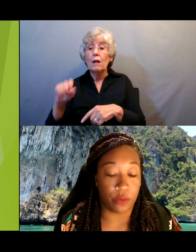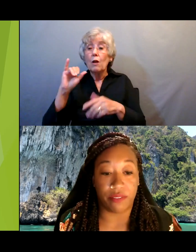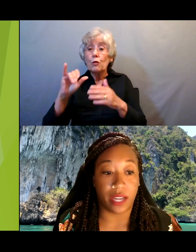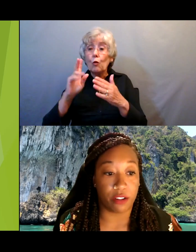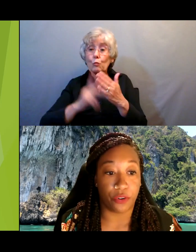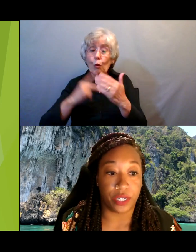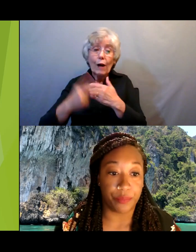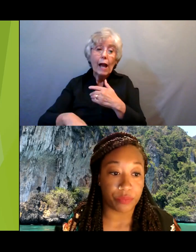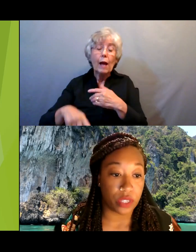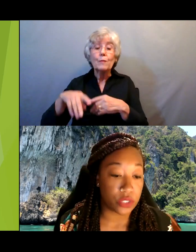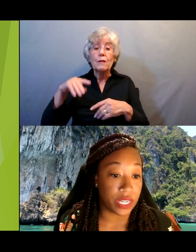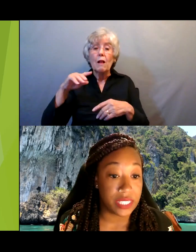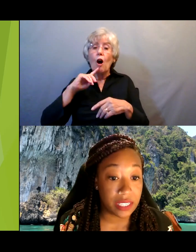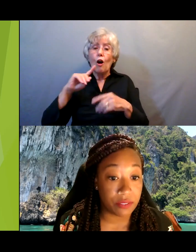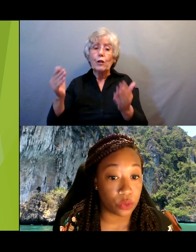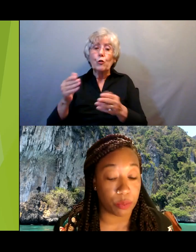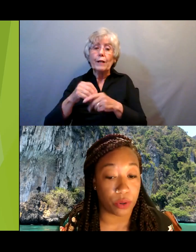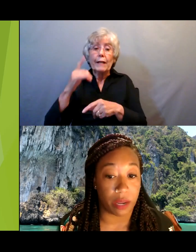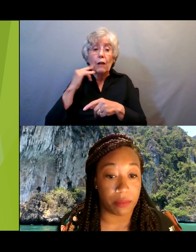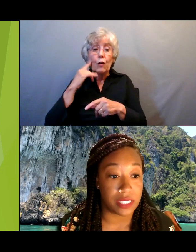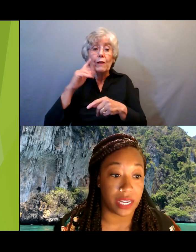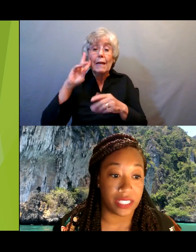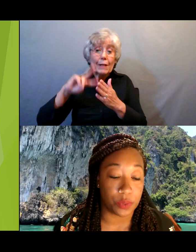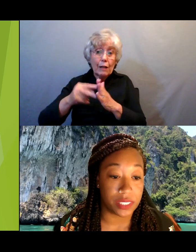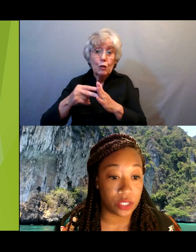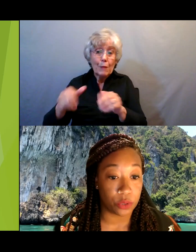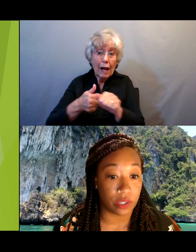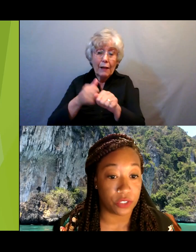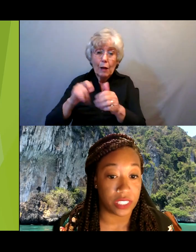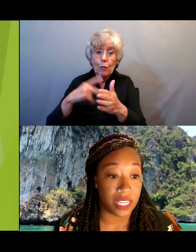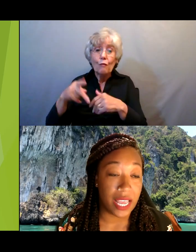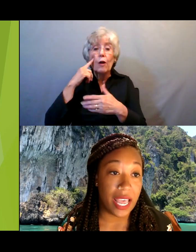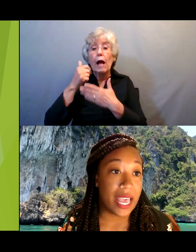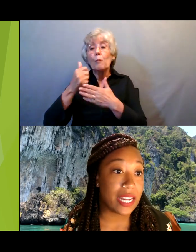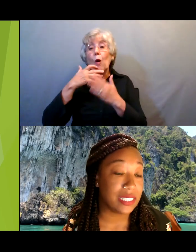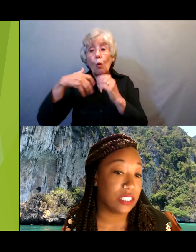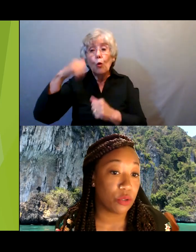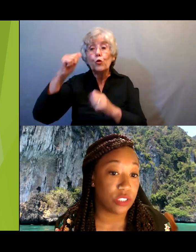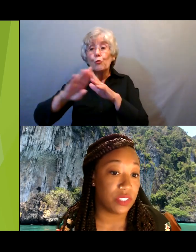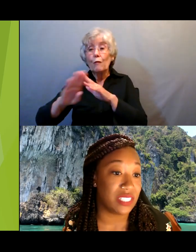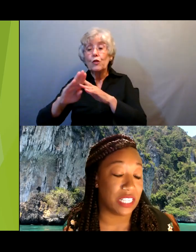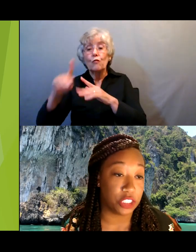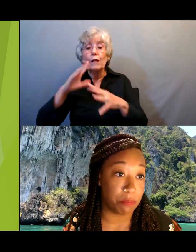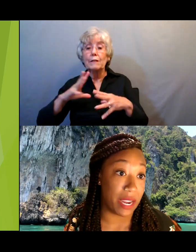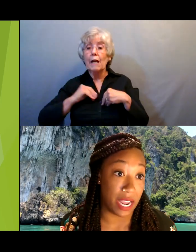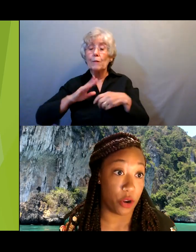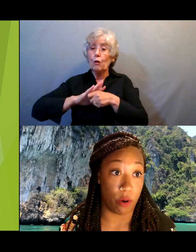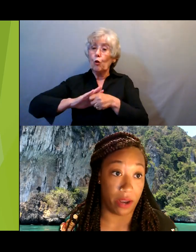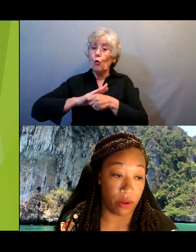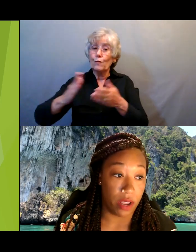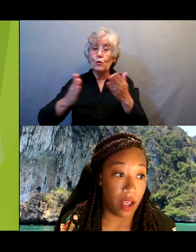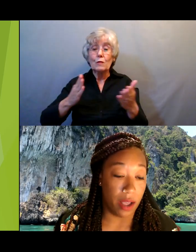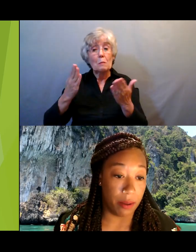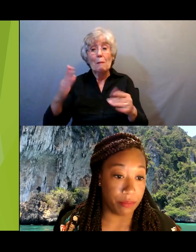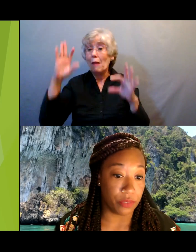individuals that arrived in California. So the intent of the SOAR program is designed to assist older refugees in accessing local services that they just might not know